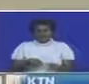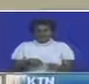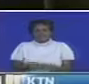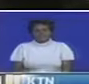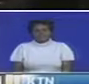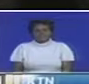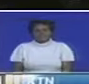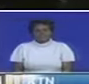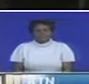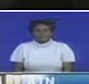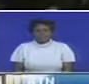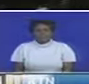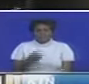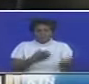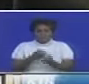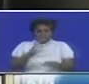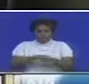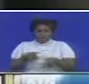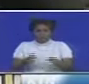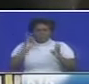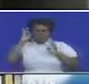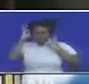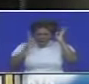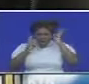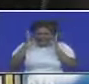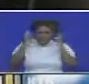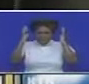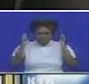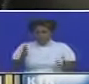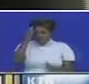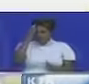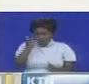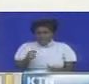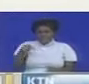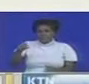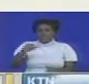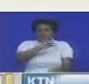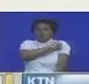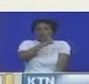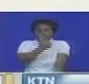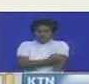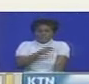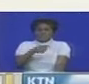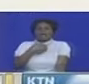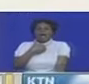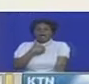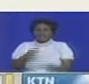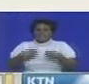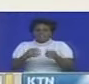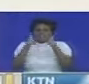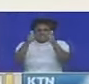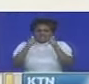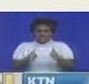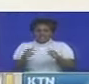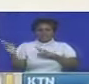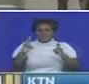positions. Traders along the road are a worried lot. The Urban Roads Authority has already begun to issue notices asking them to prepare